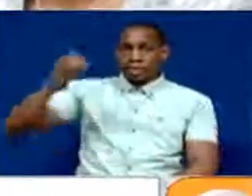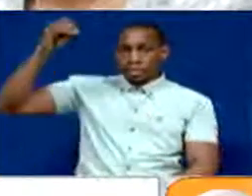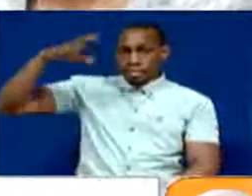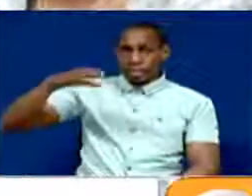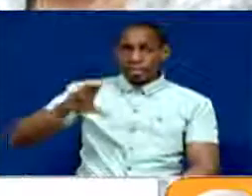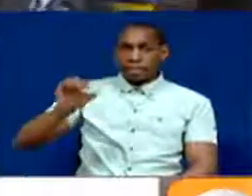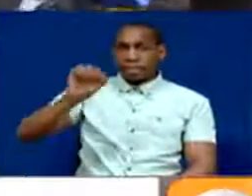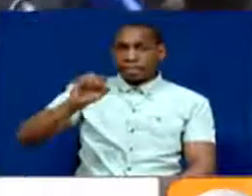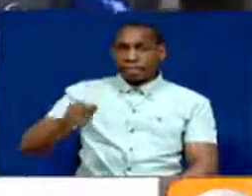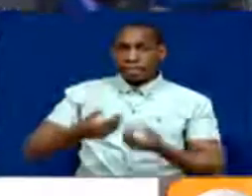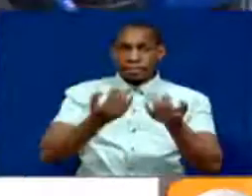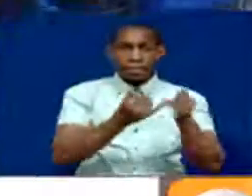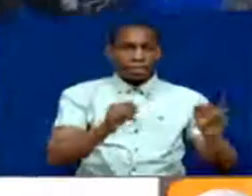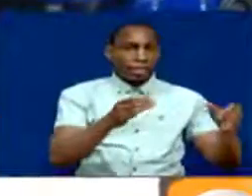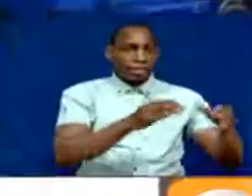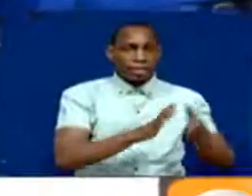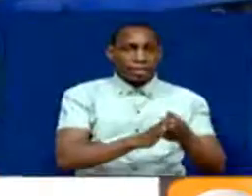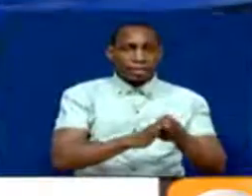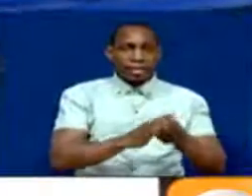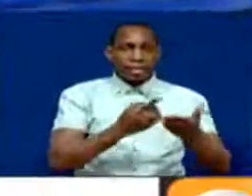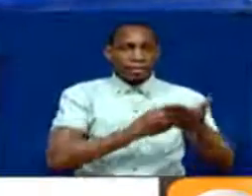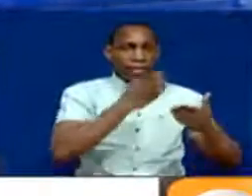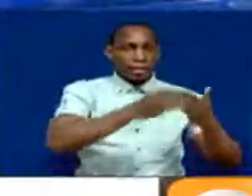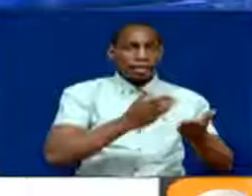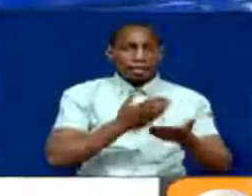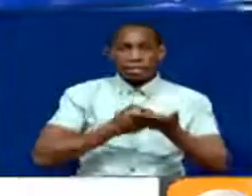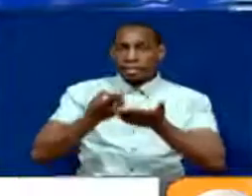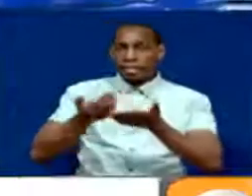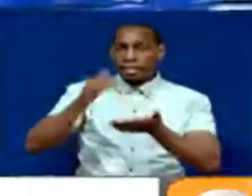Monica Juma giving independent power producers until the end of the week to